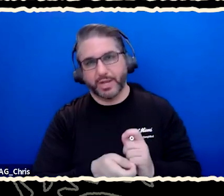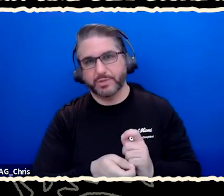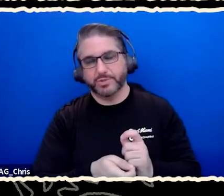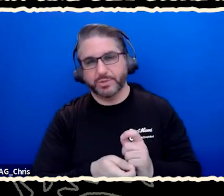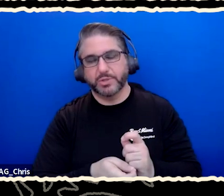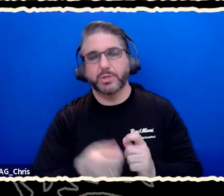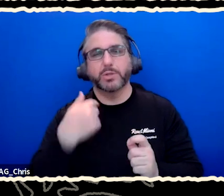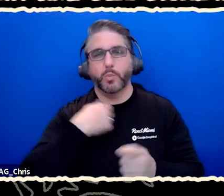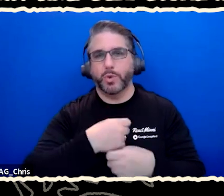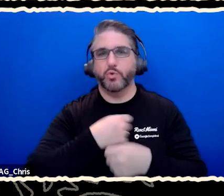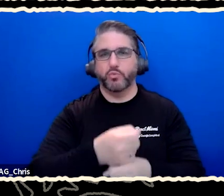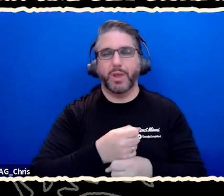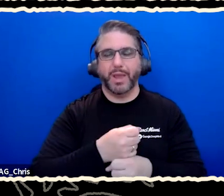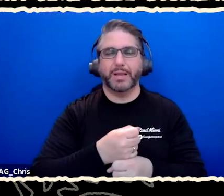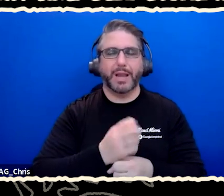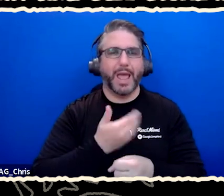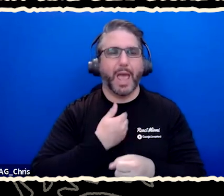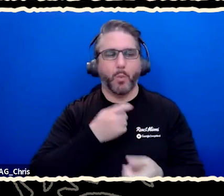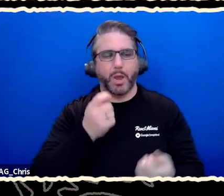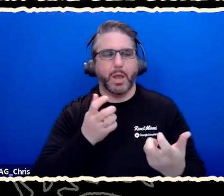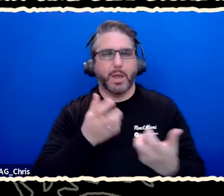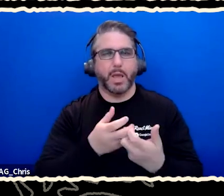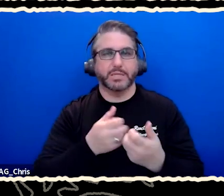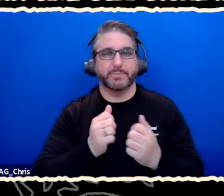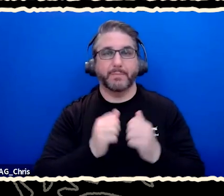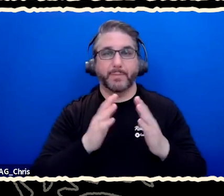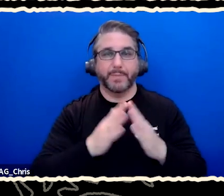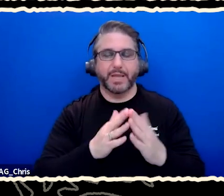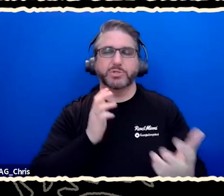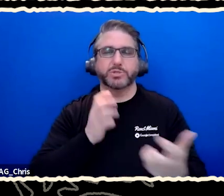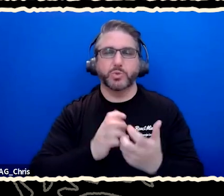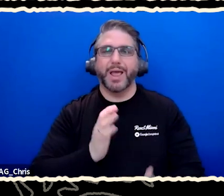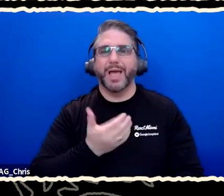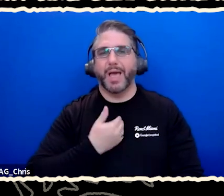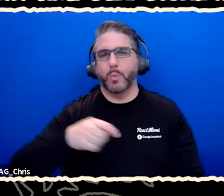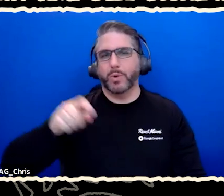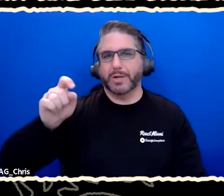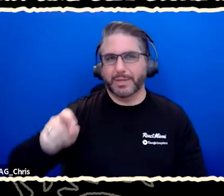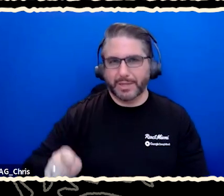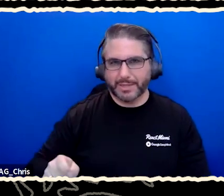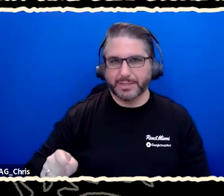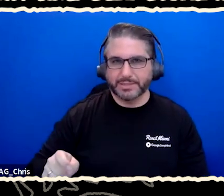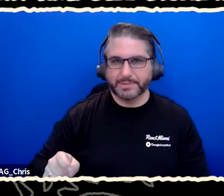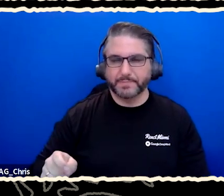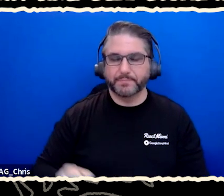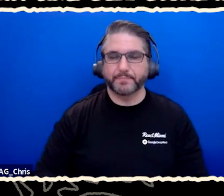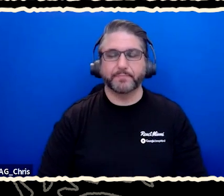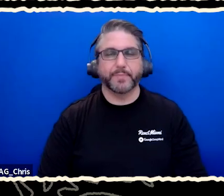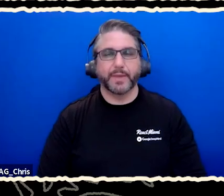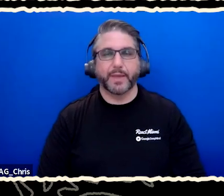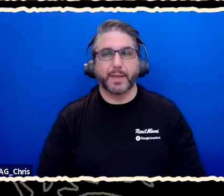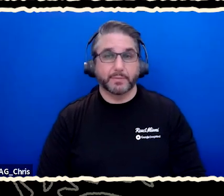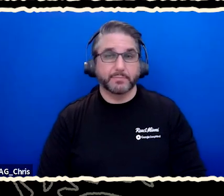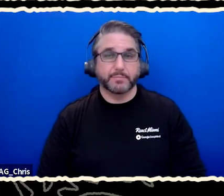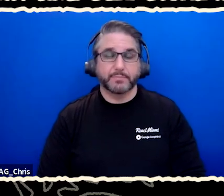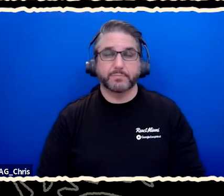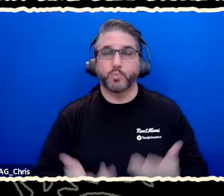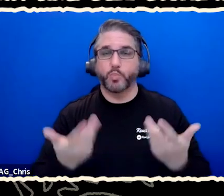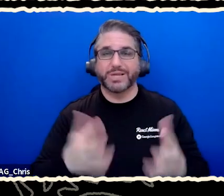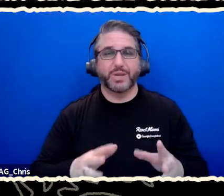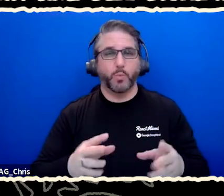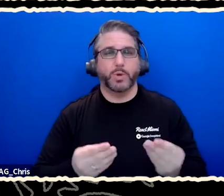So we created our custom implementation to suit our needs exactly, and to not to